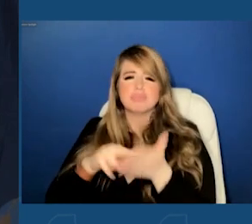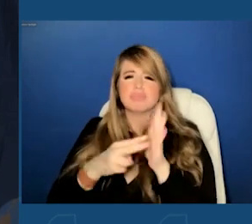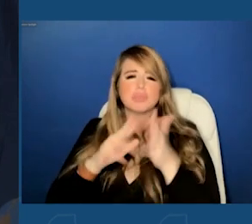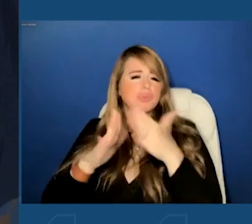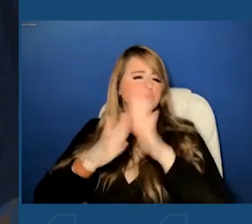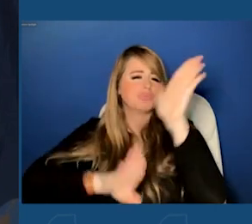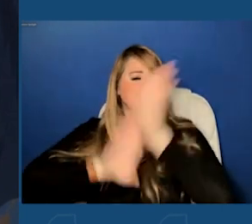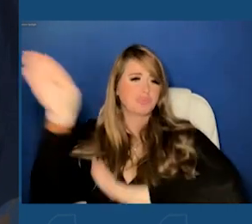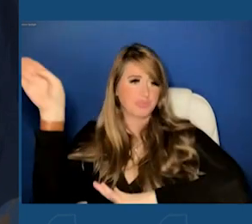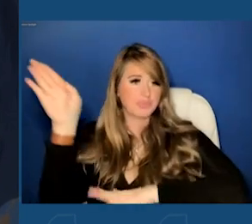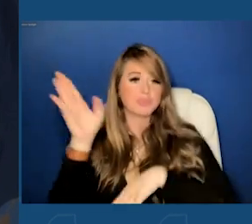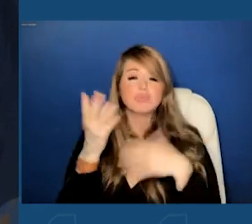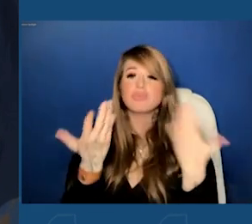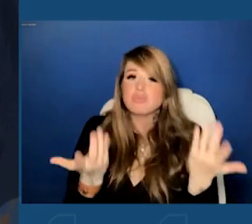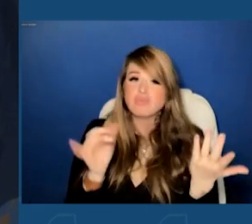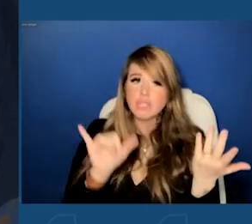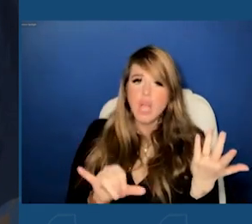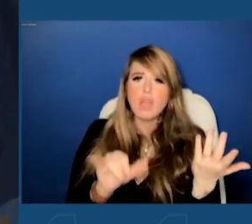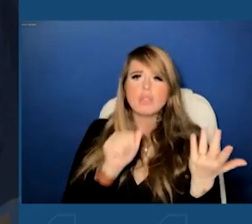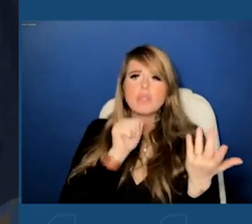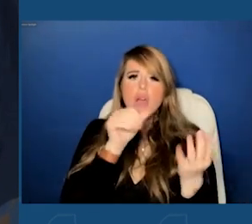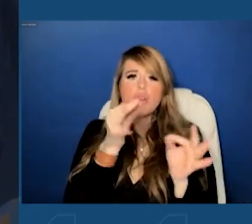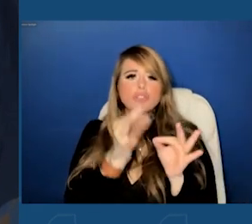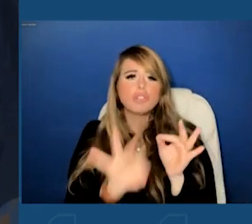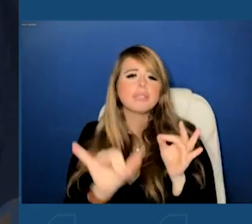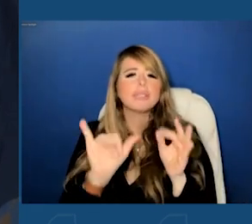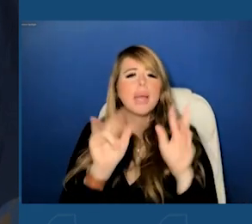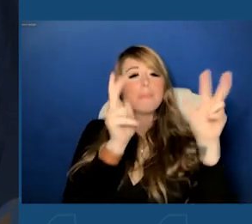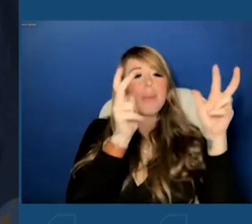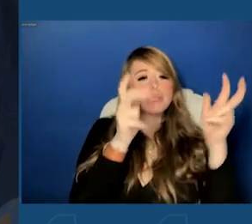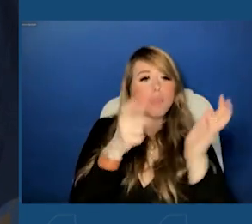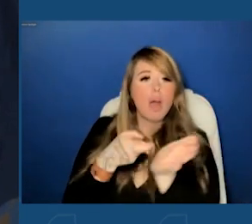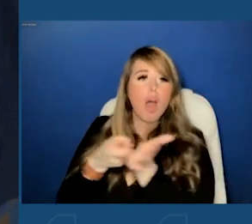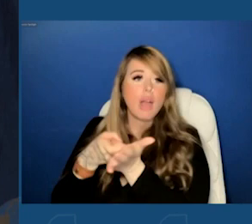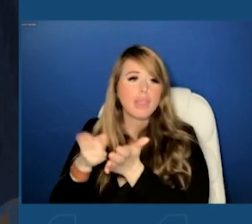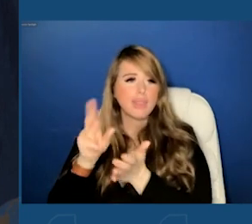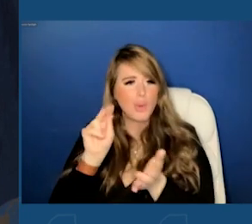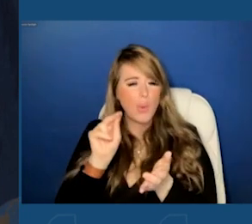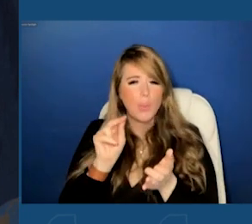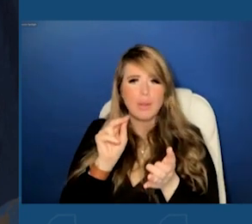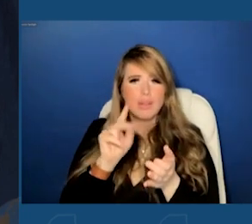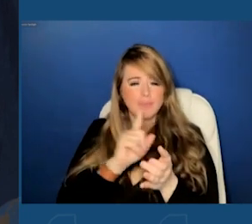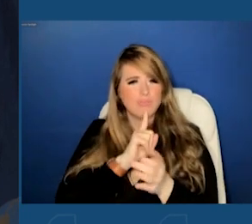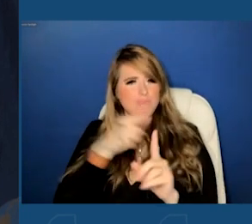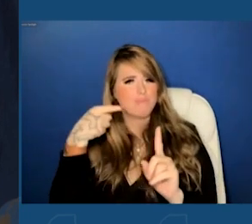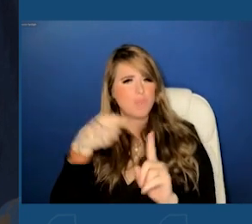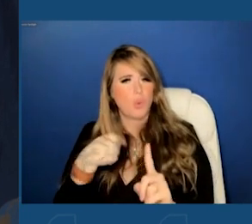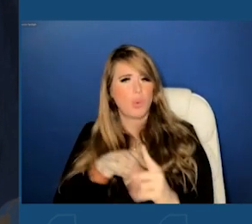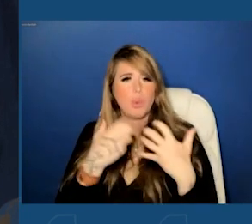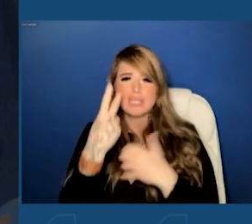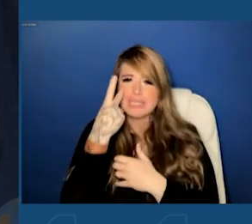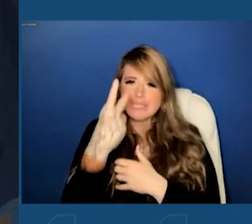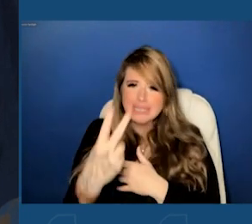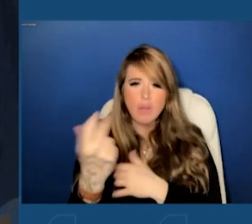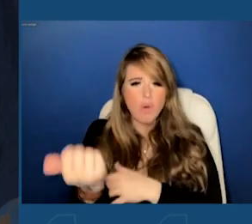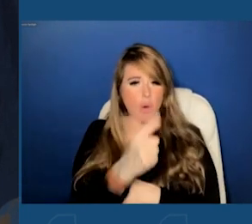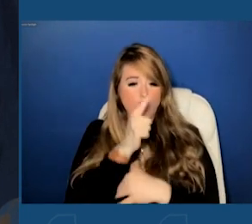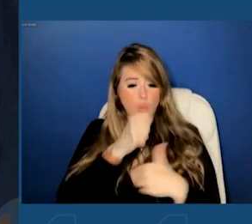just like in basketball and hockey. It's really about how do we make lives full for the people who live